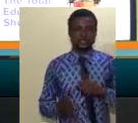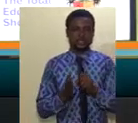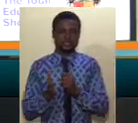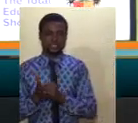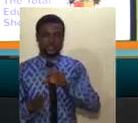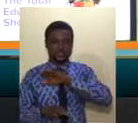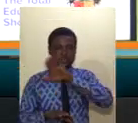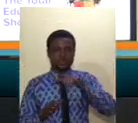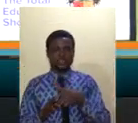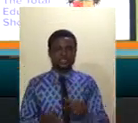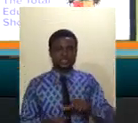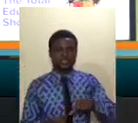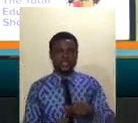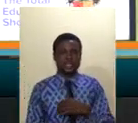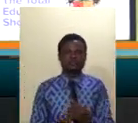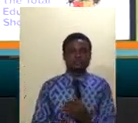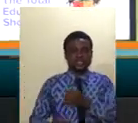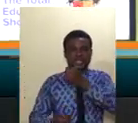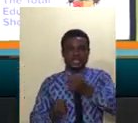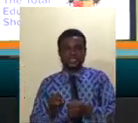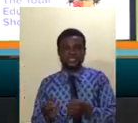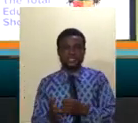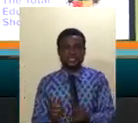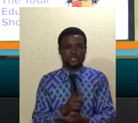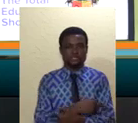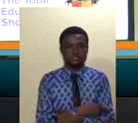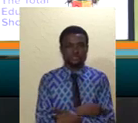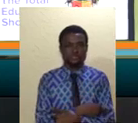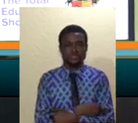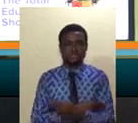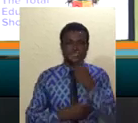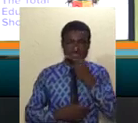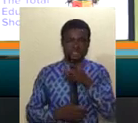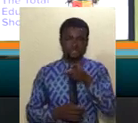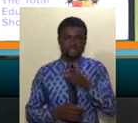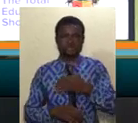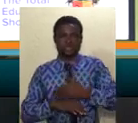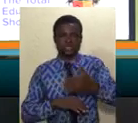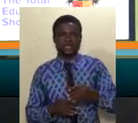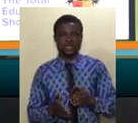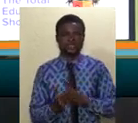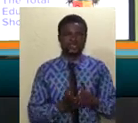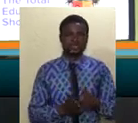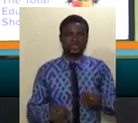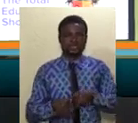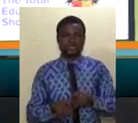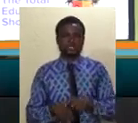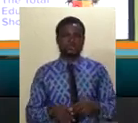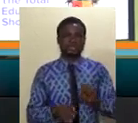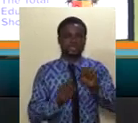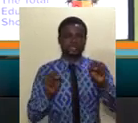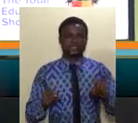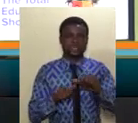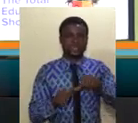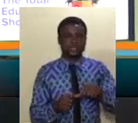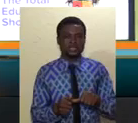education in Lagos State. And on this note, I'm signing out today. Looking forward to having you or seeing